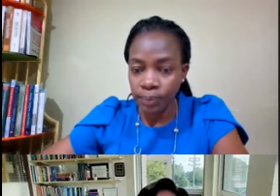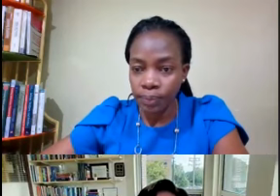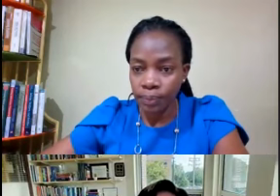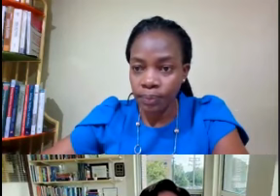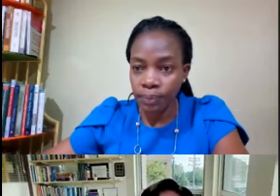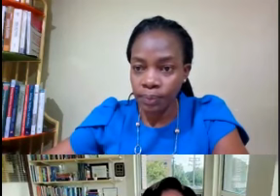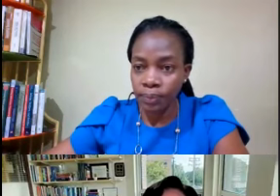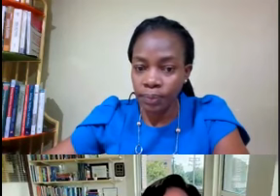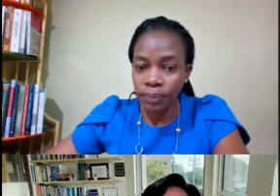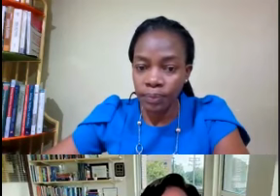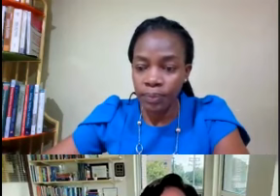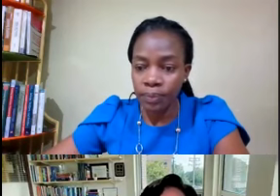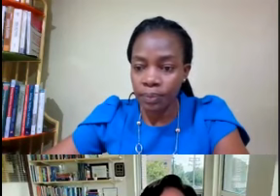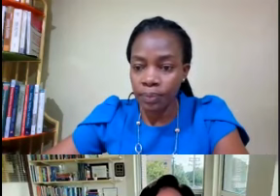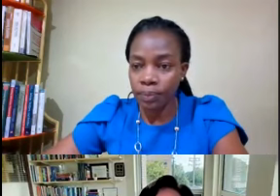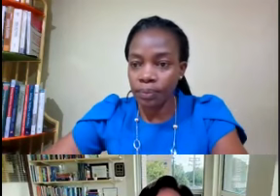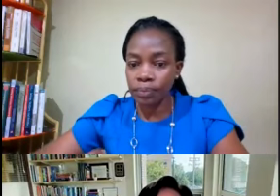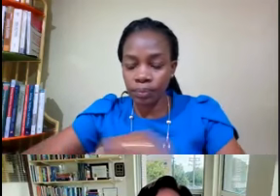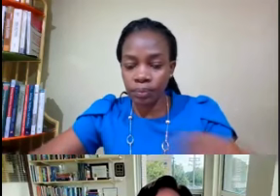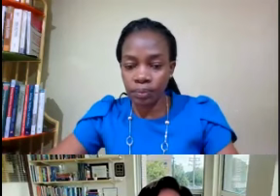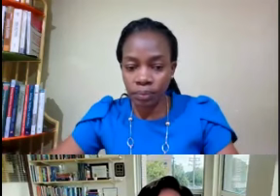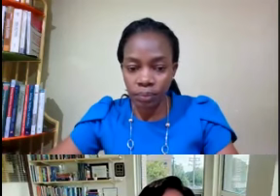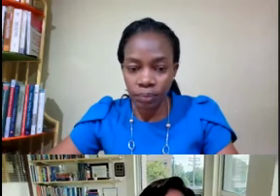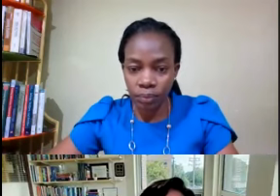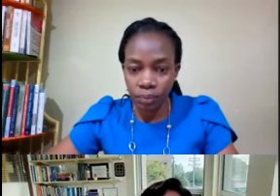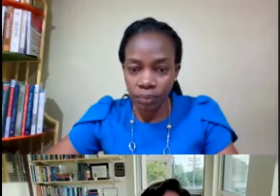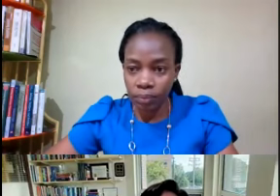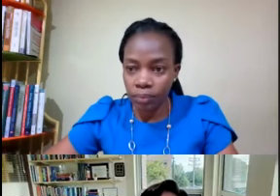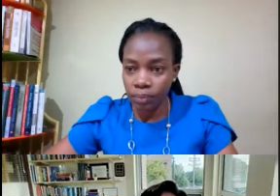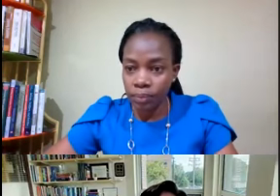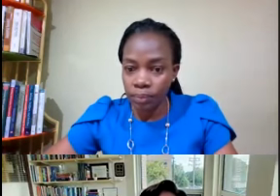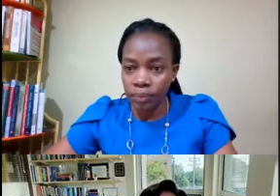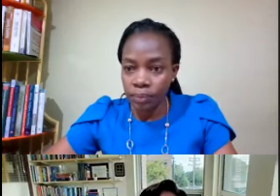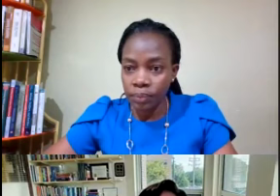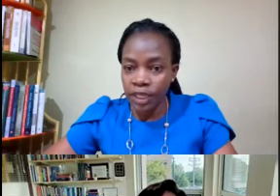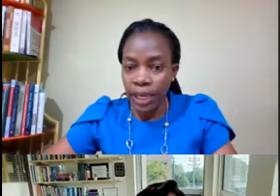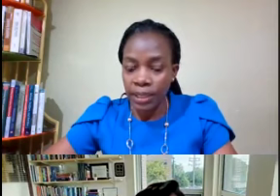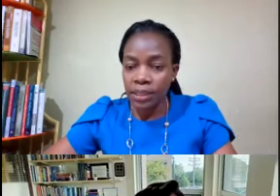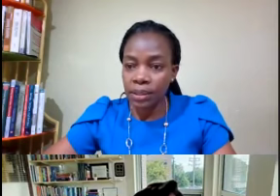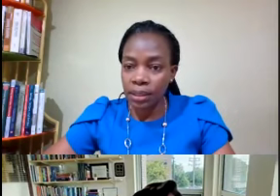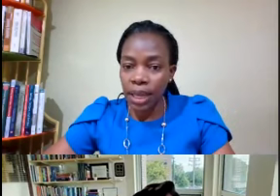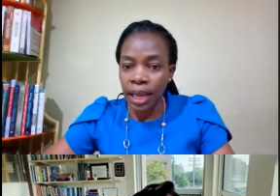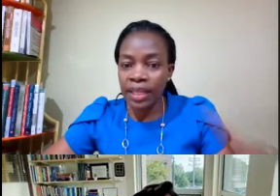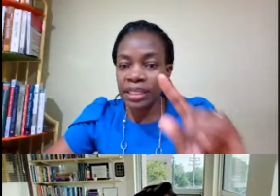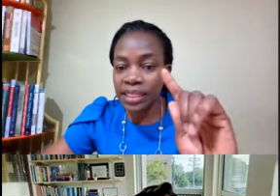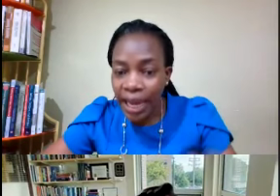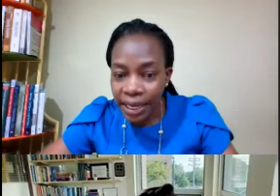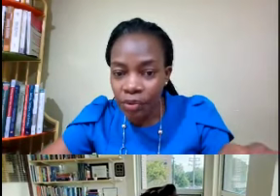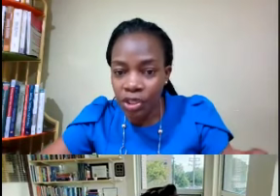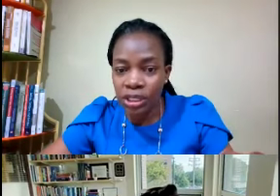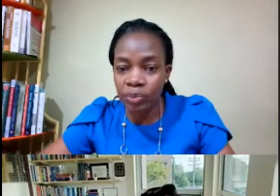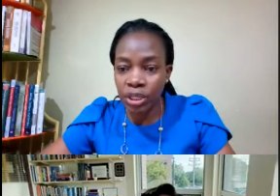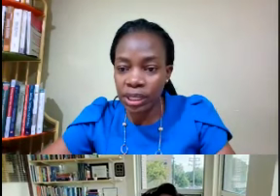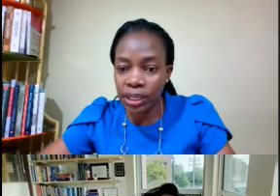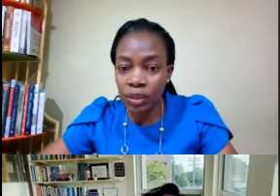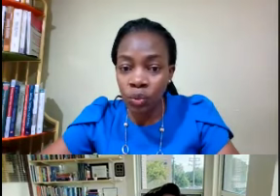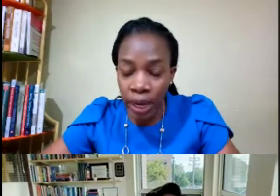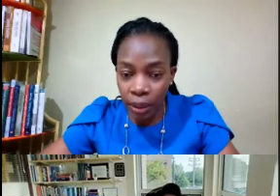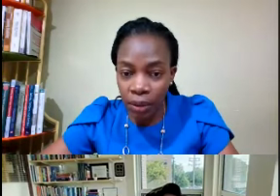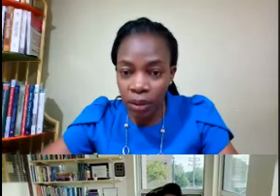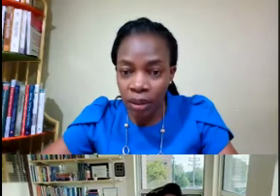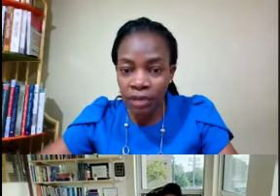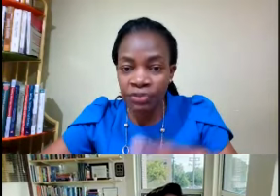can have your own individual, because we have initiated closed captioning for you in this session. Yeah. And there's a sign language interpreter